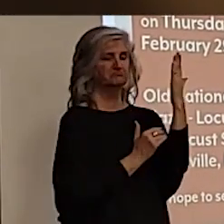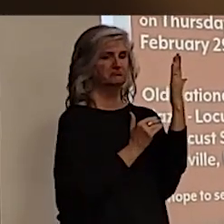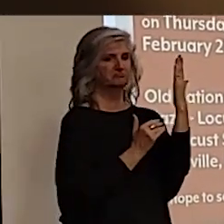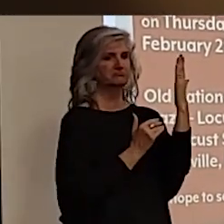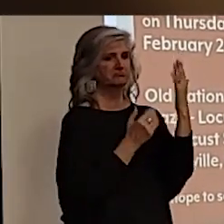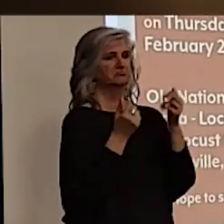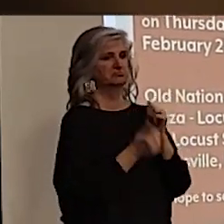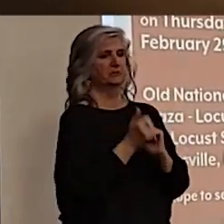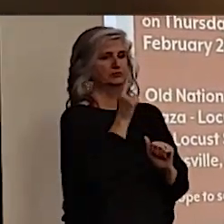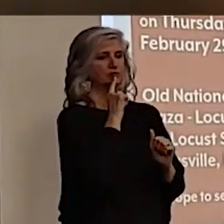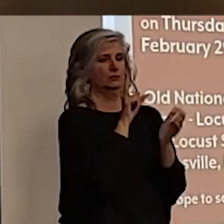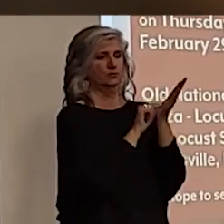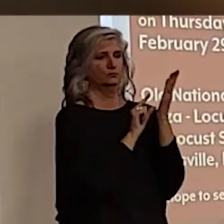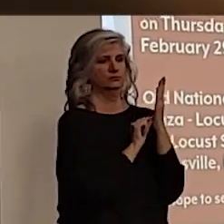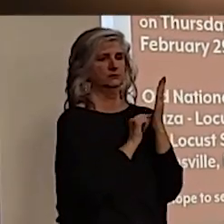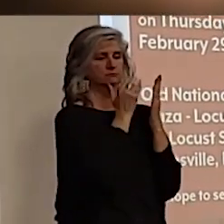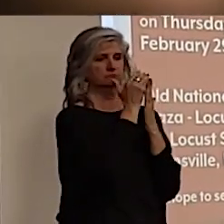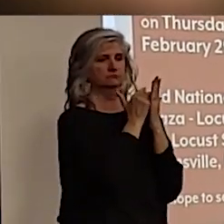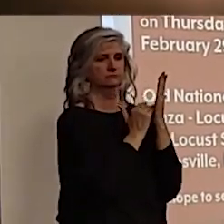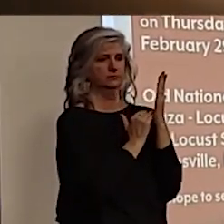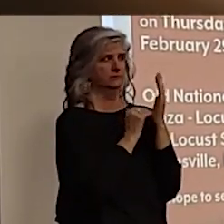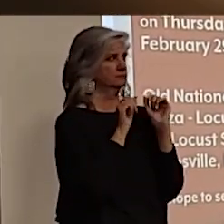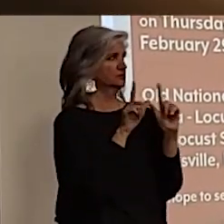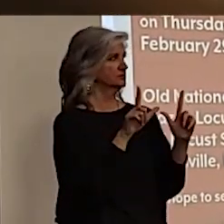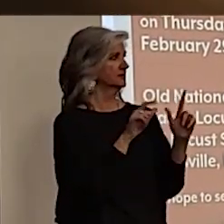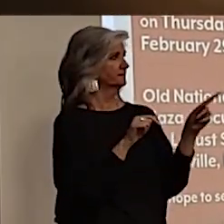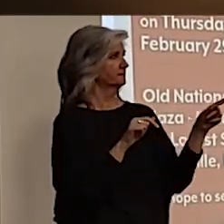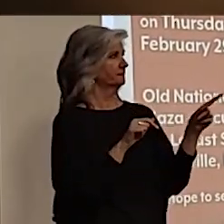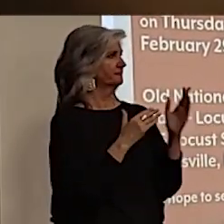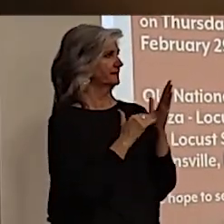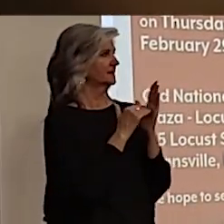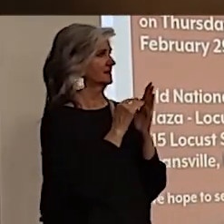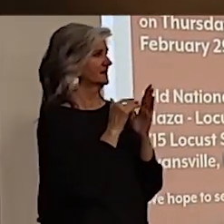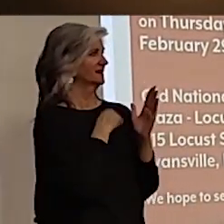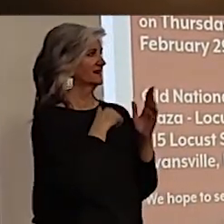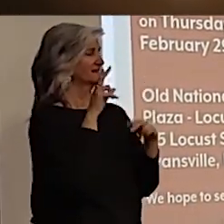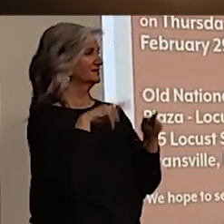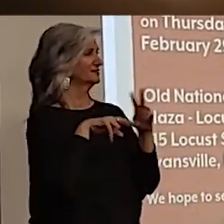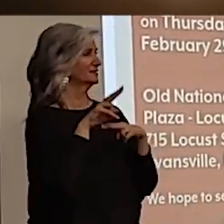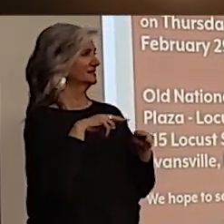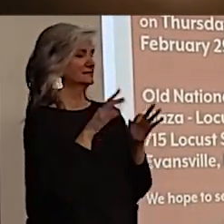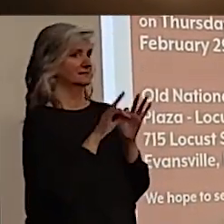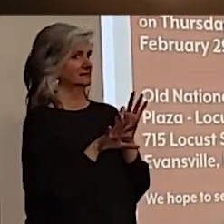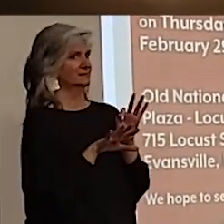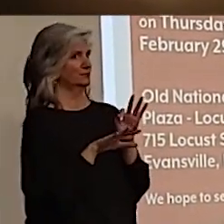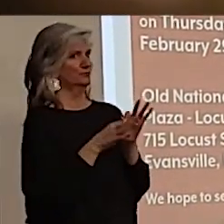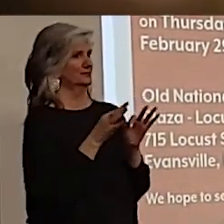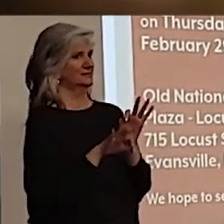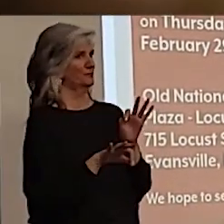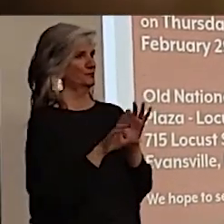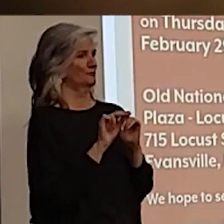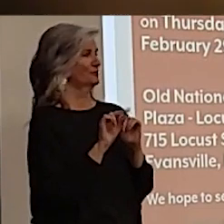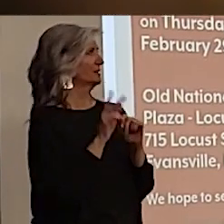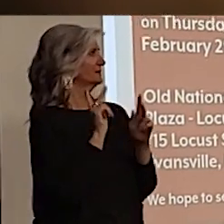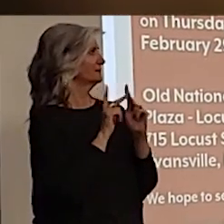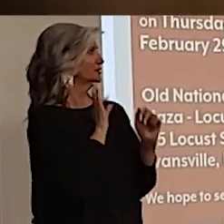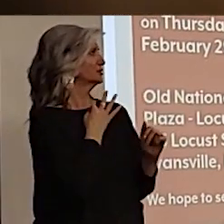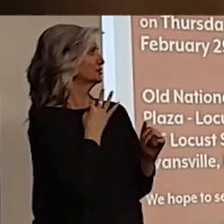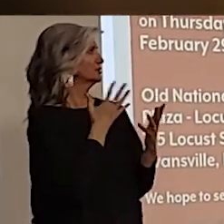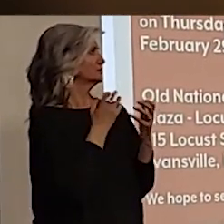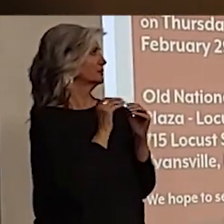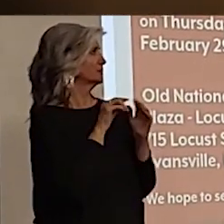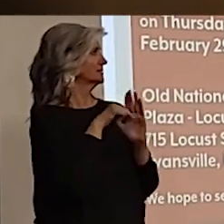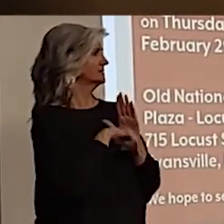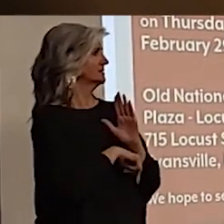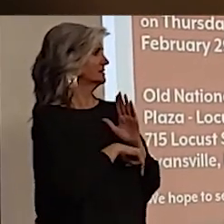are. It's just thousands of pages, many spreadsheets, so it's not simple. But for folks who are curious, who want more